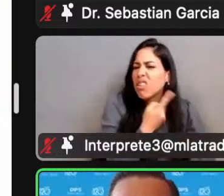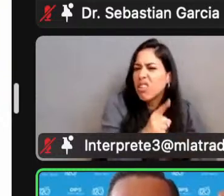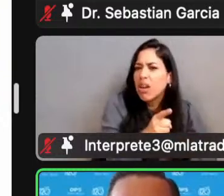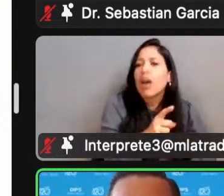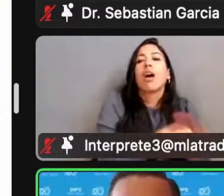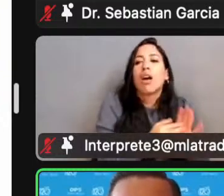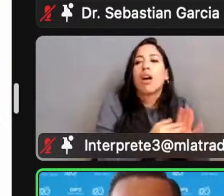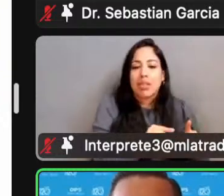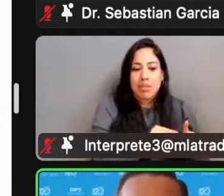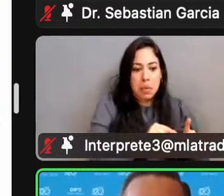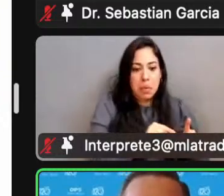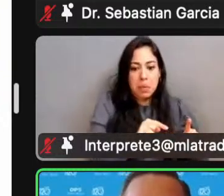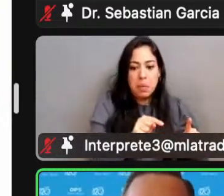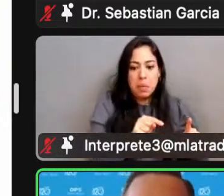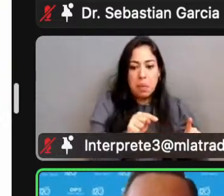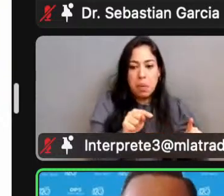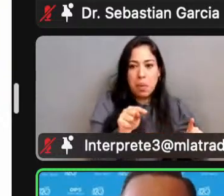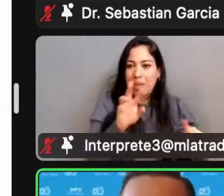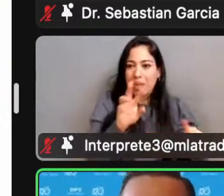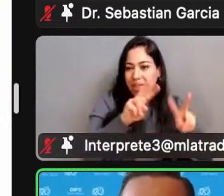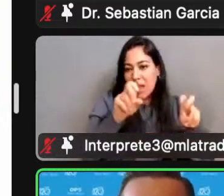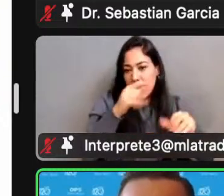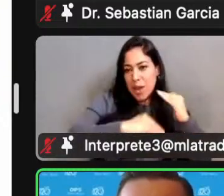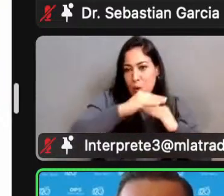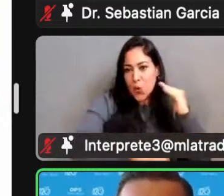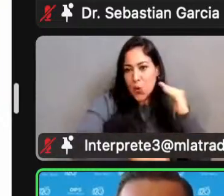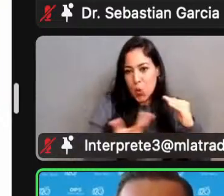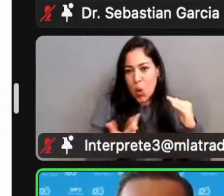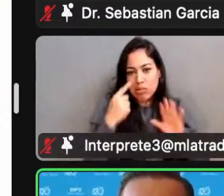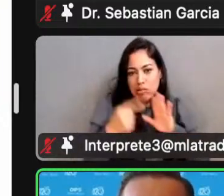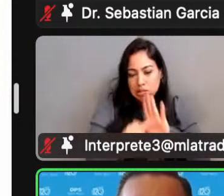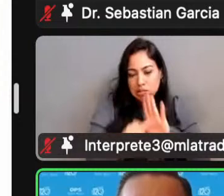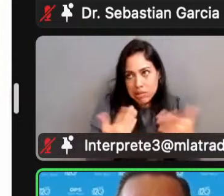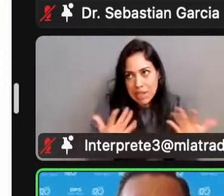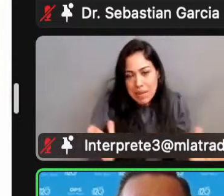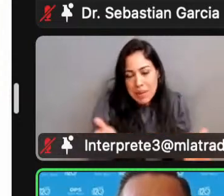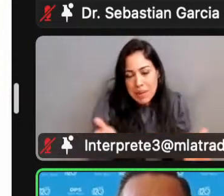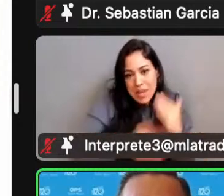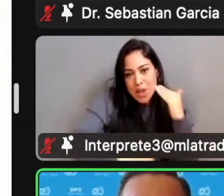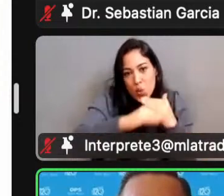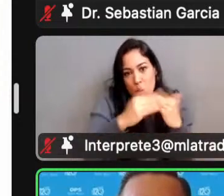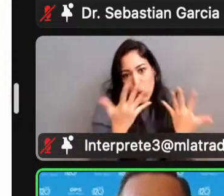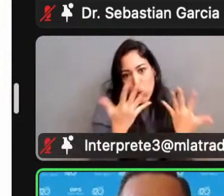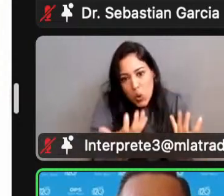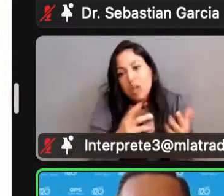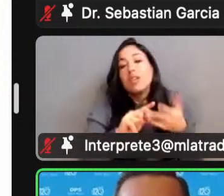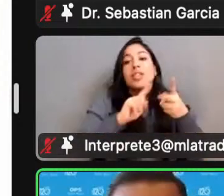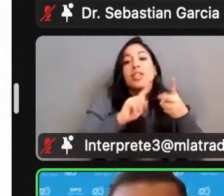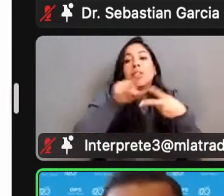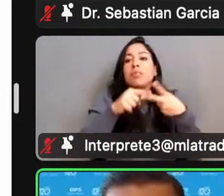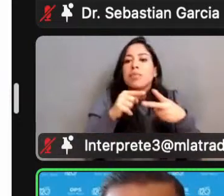how what we are talking about here increases and how